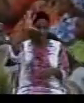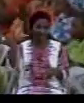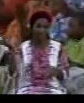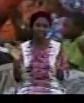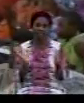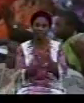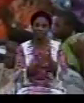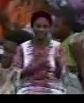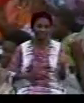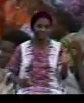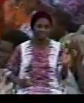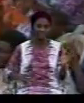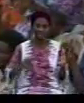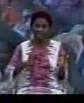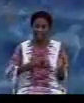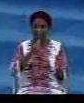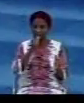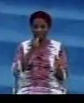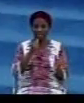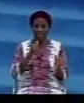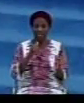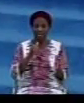Emi ta nwo imoje lesson paraku